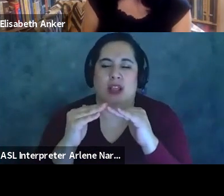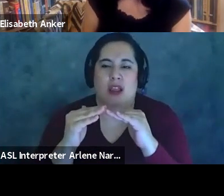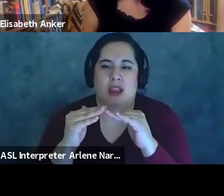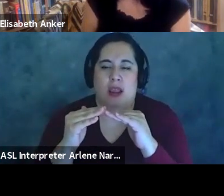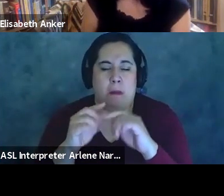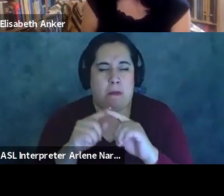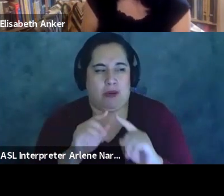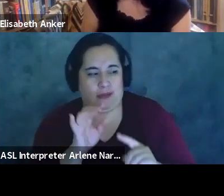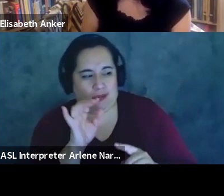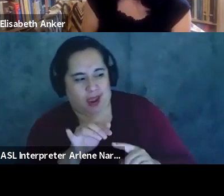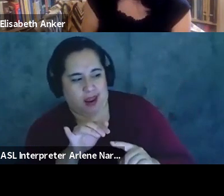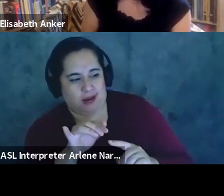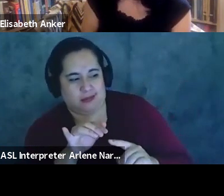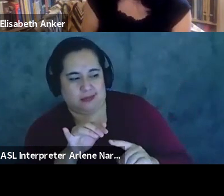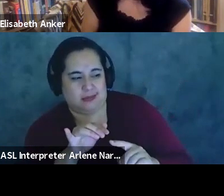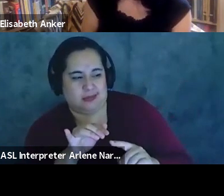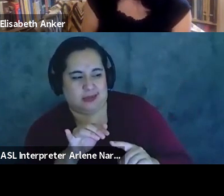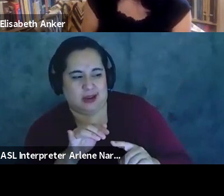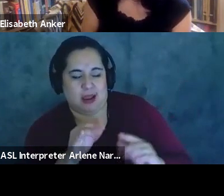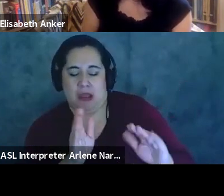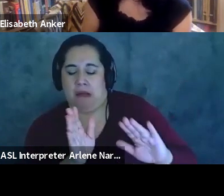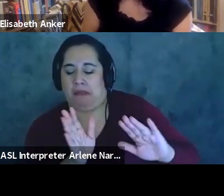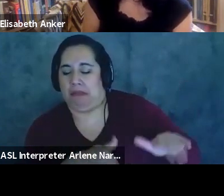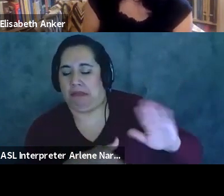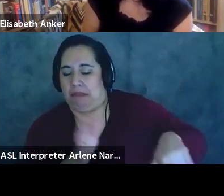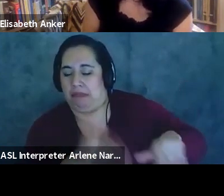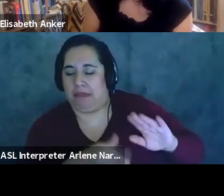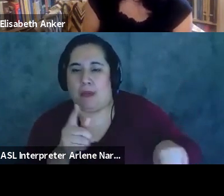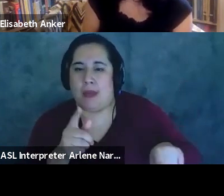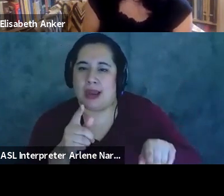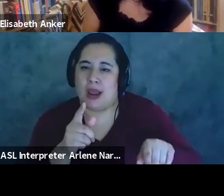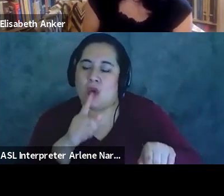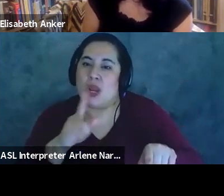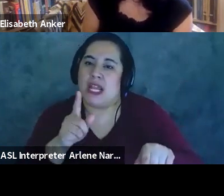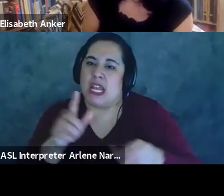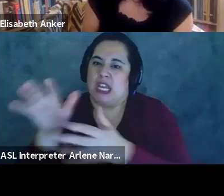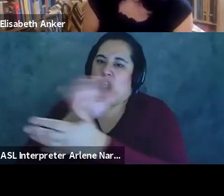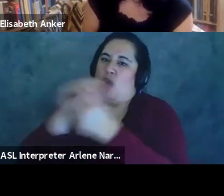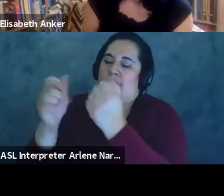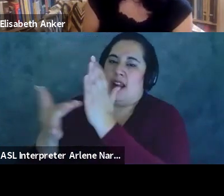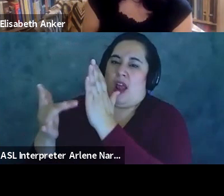was underwritten to a large extent by highly destructive